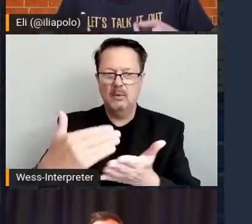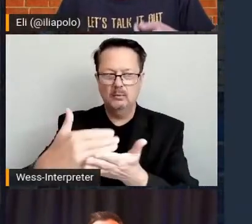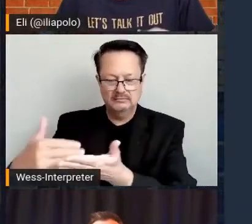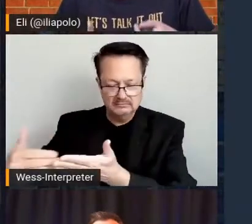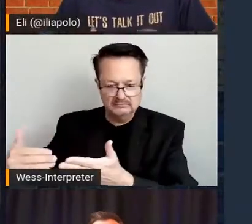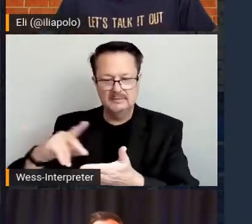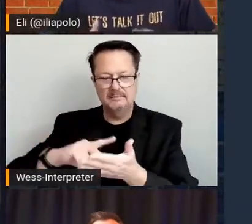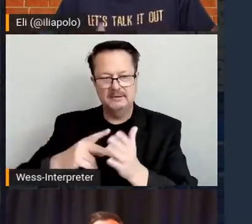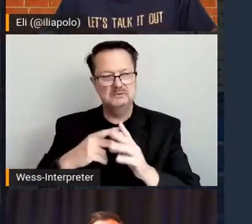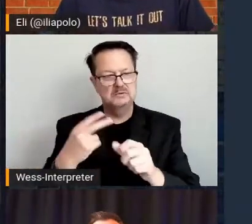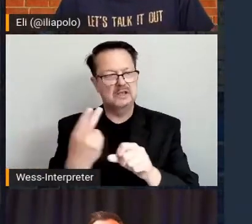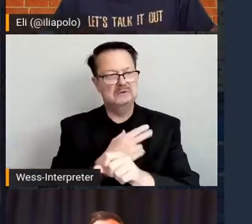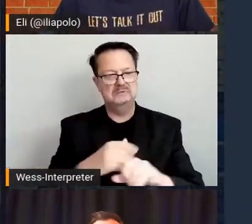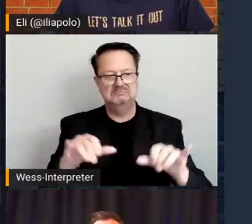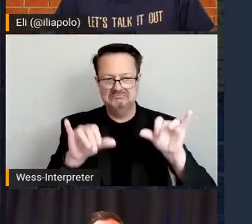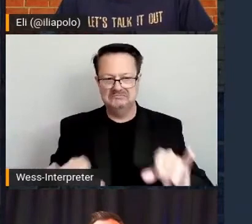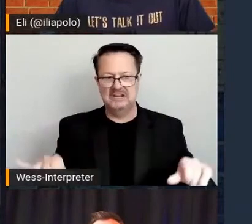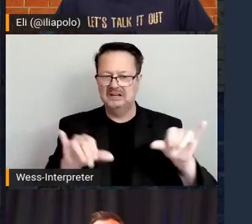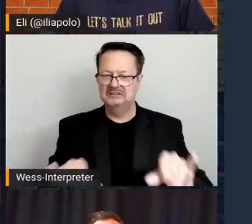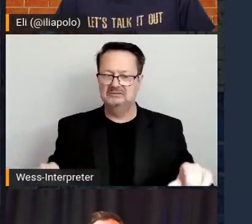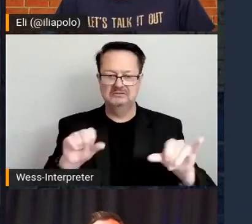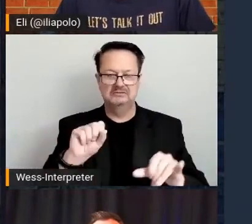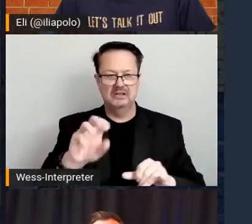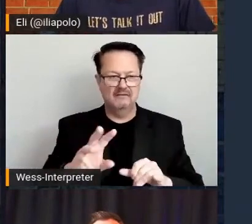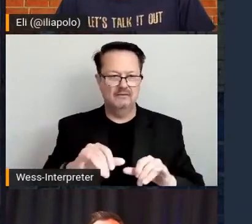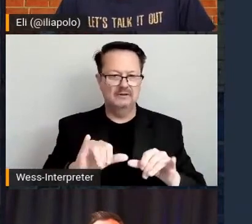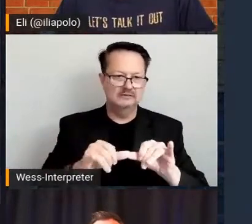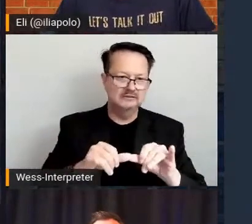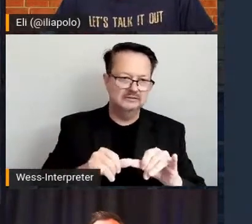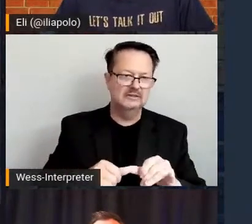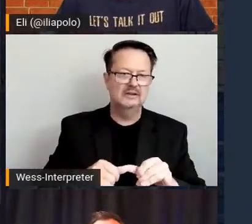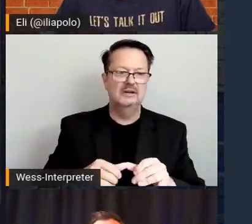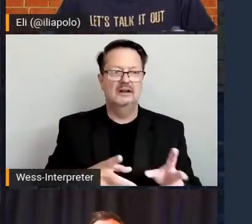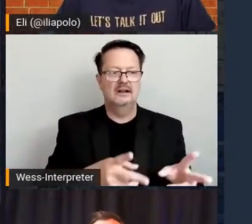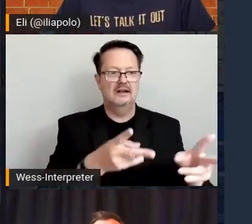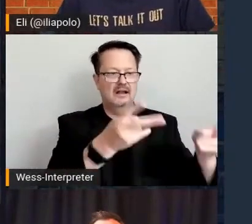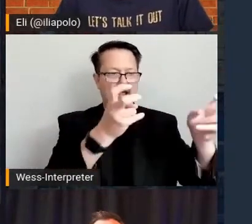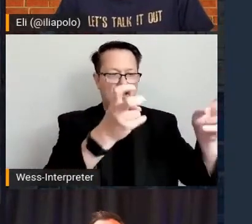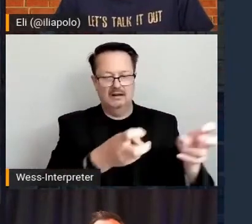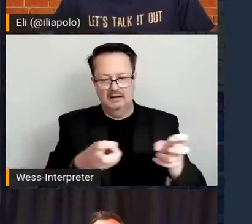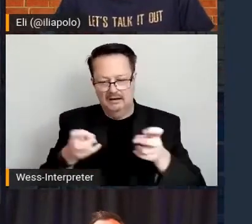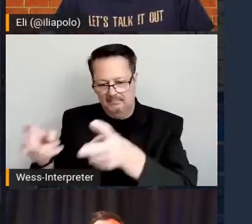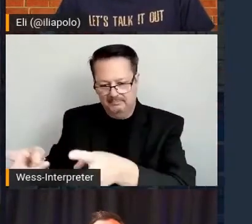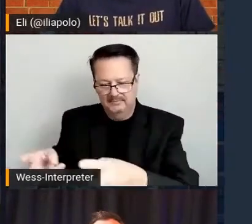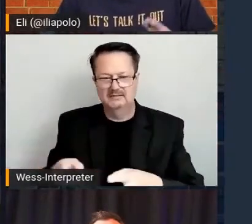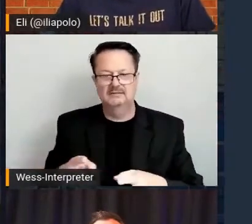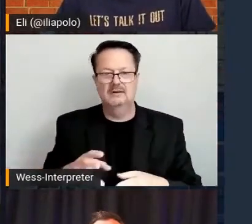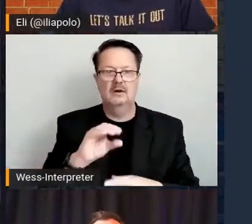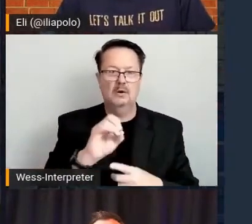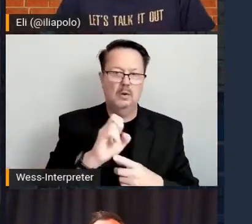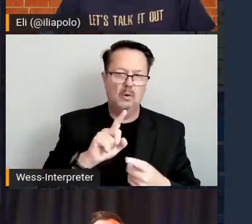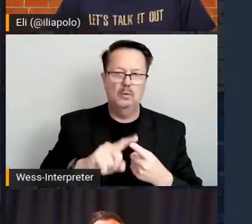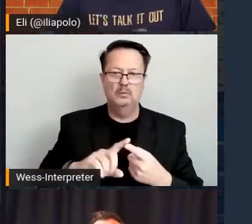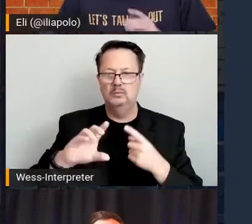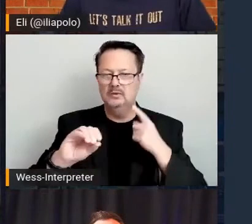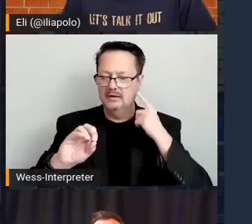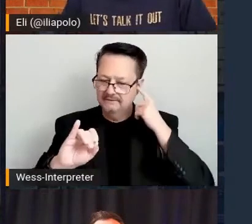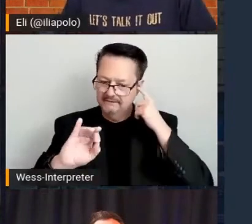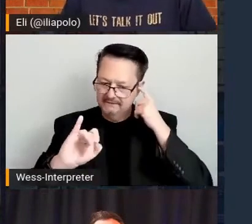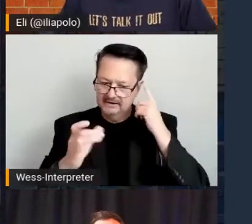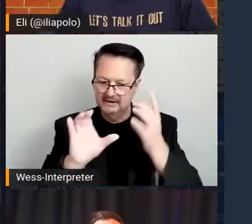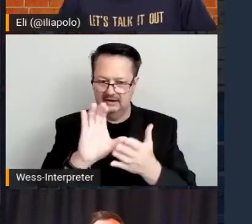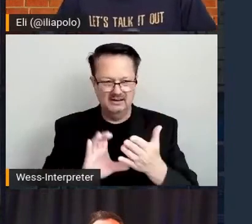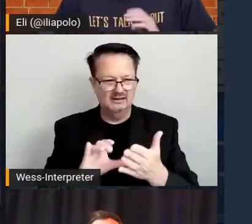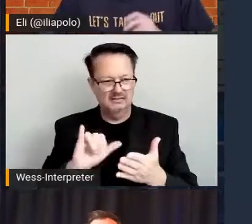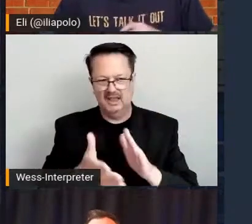employ standard software engineering practices, cut and copy paste, and go from code to config that can run anywhere. And that's an